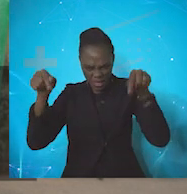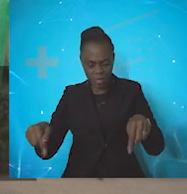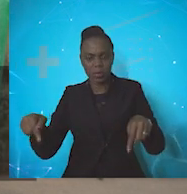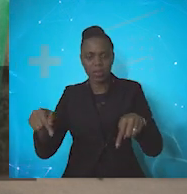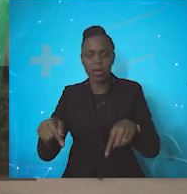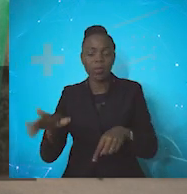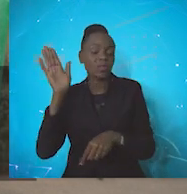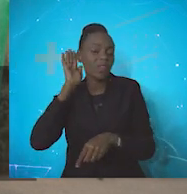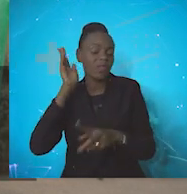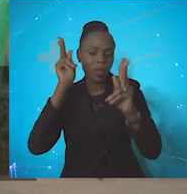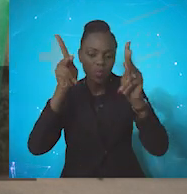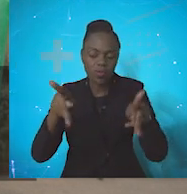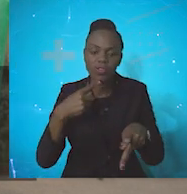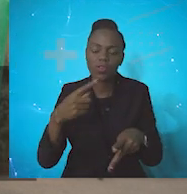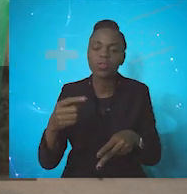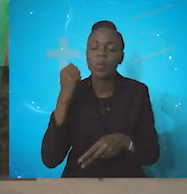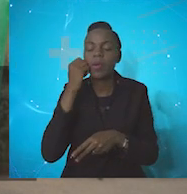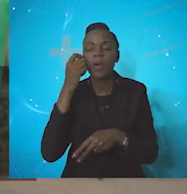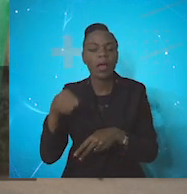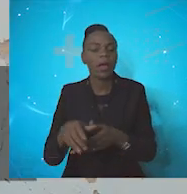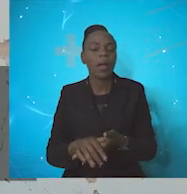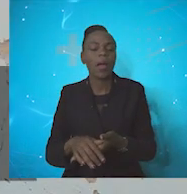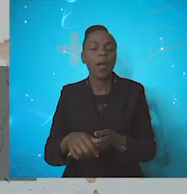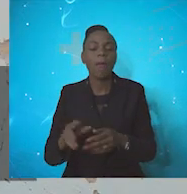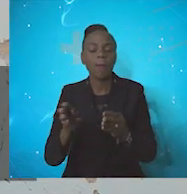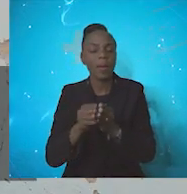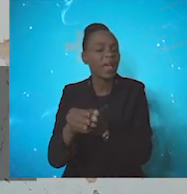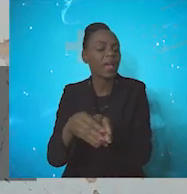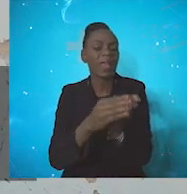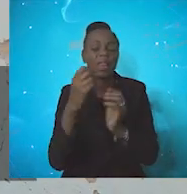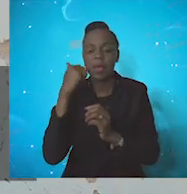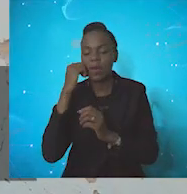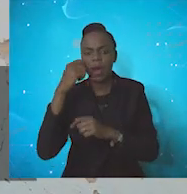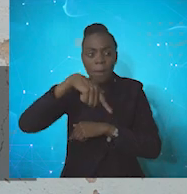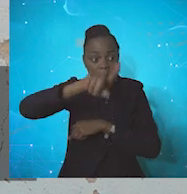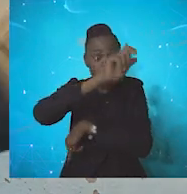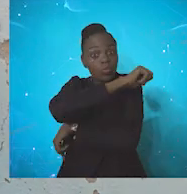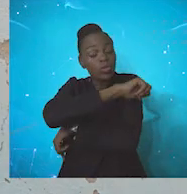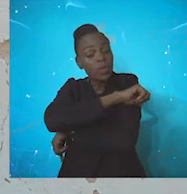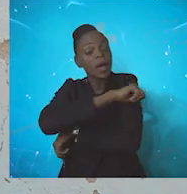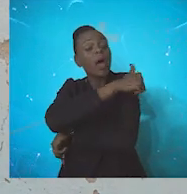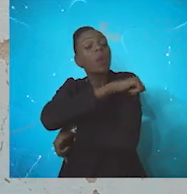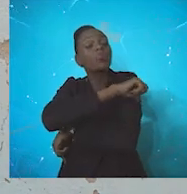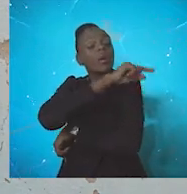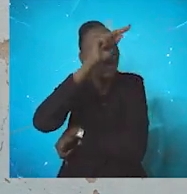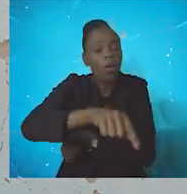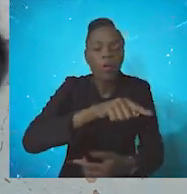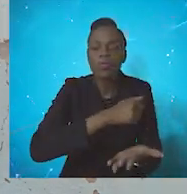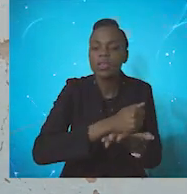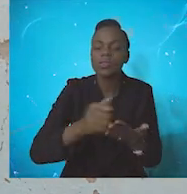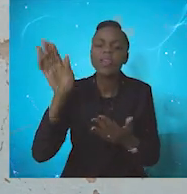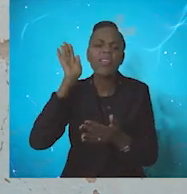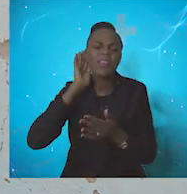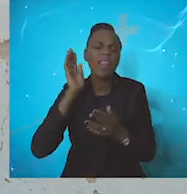leo. Musamvere mtu pangani yoti inu madoa. Pangani ya mateta. Nyamu kani pita ni kuchipatala. Achipatala kwa kutandize.